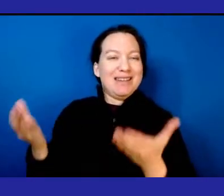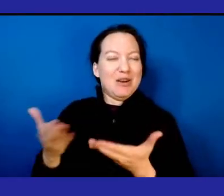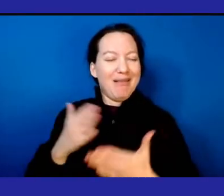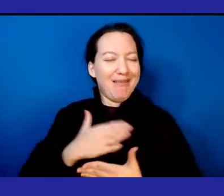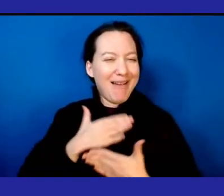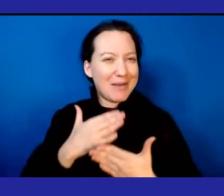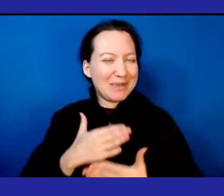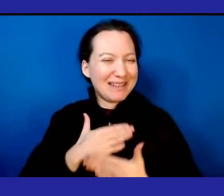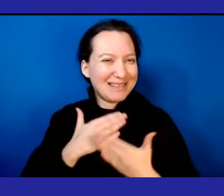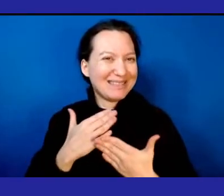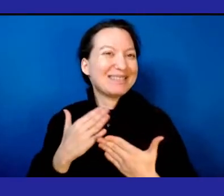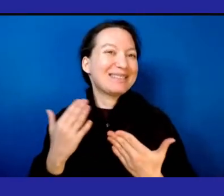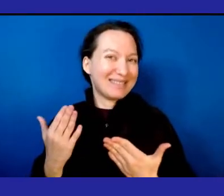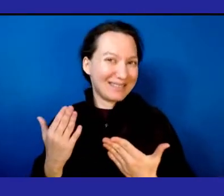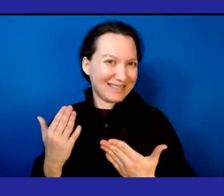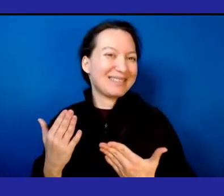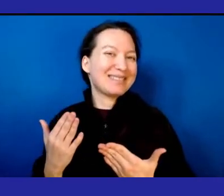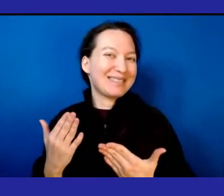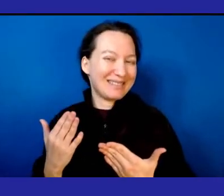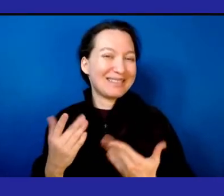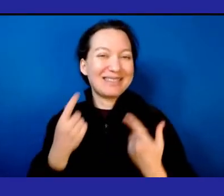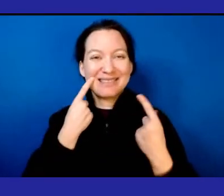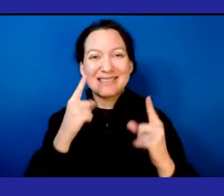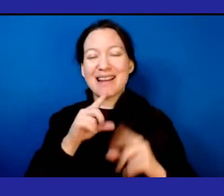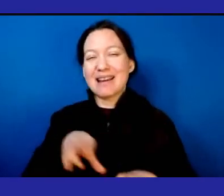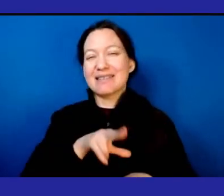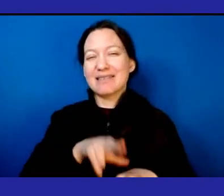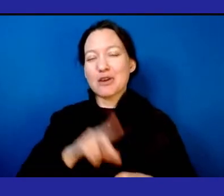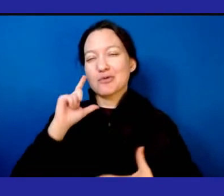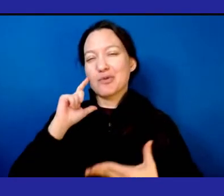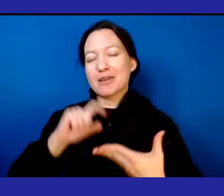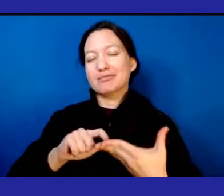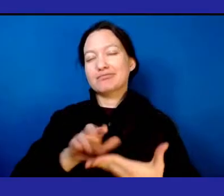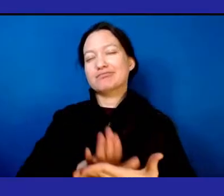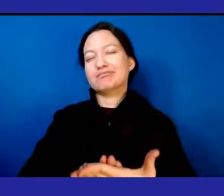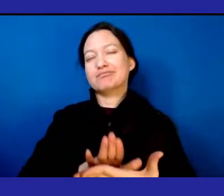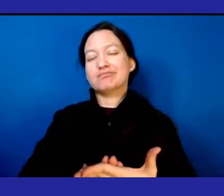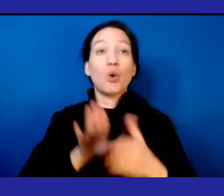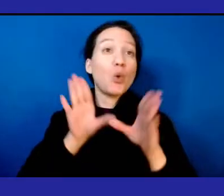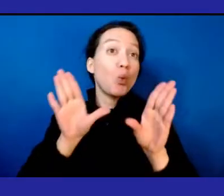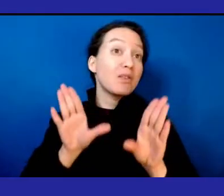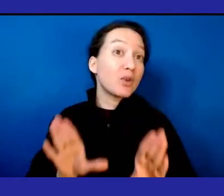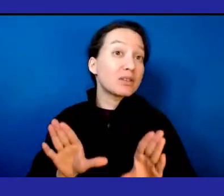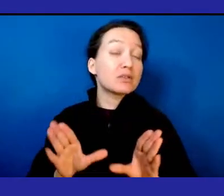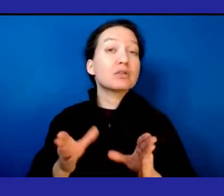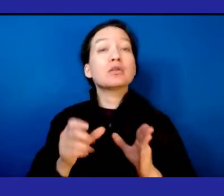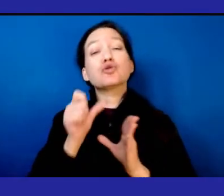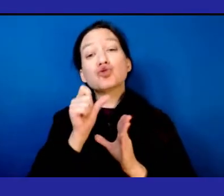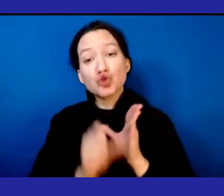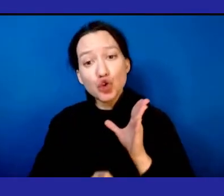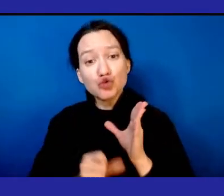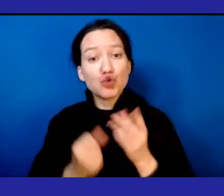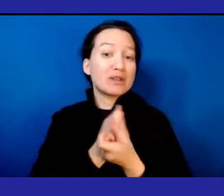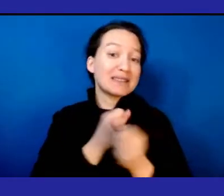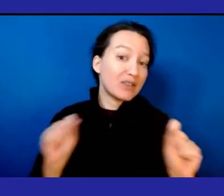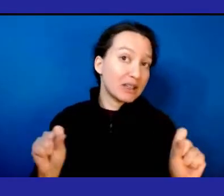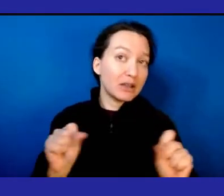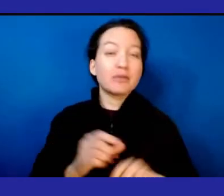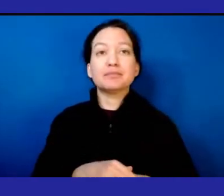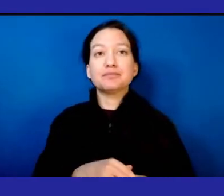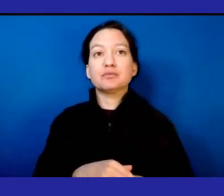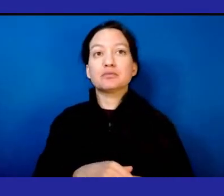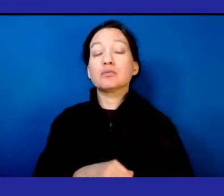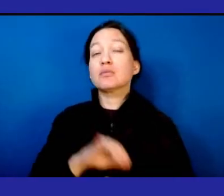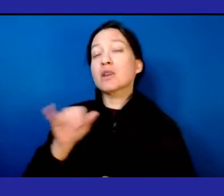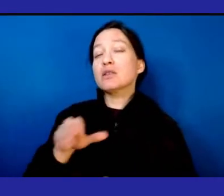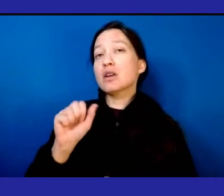to got national recognition for their excellence in surgical safety.